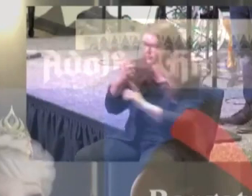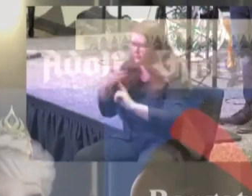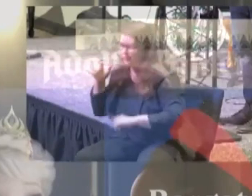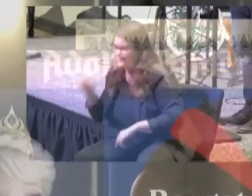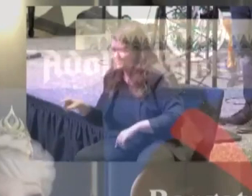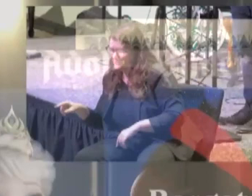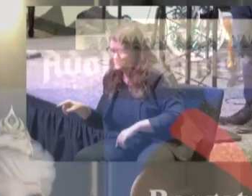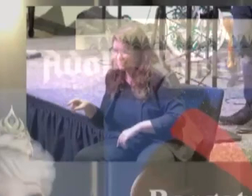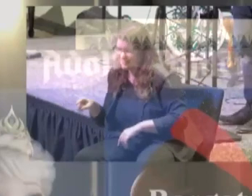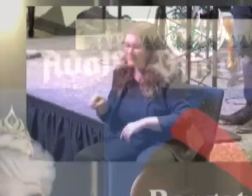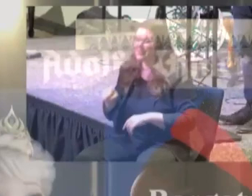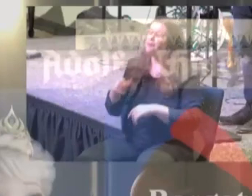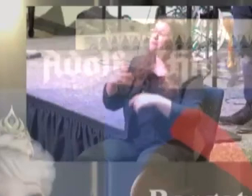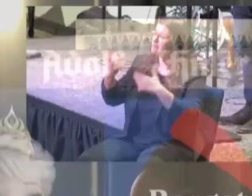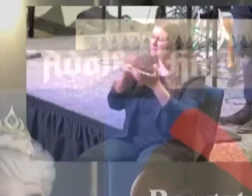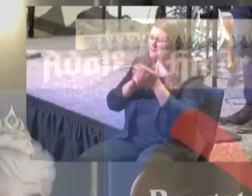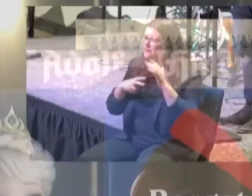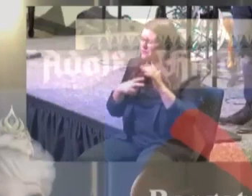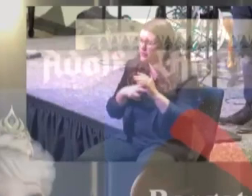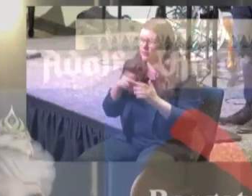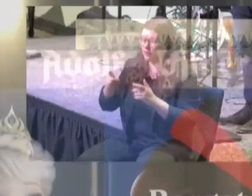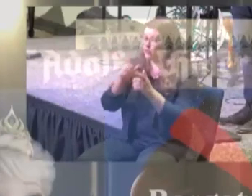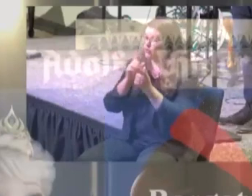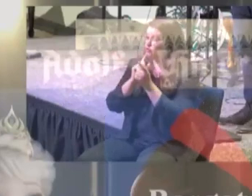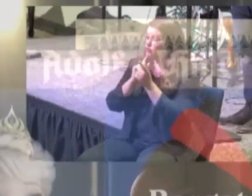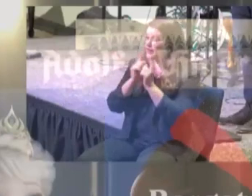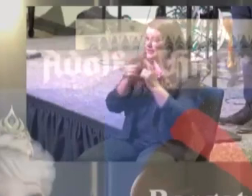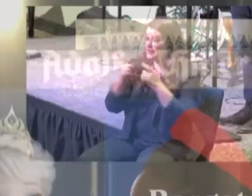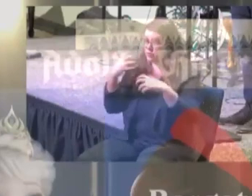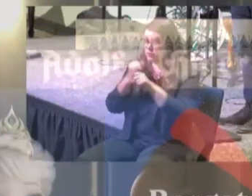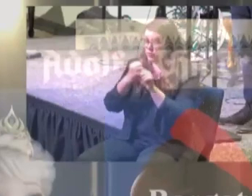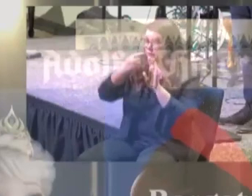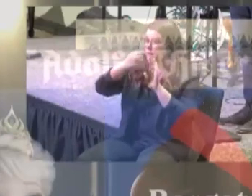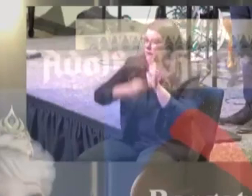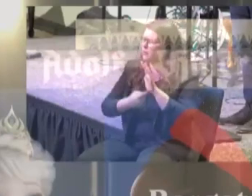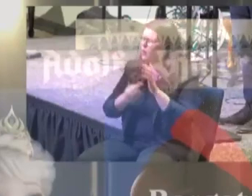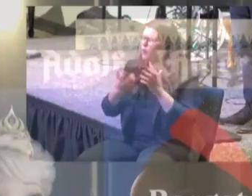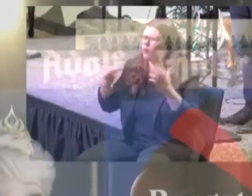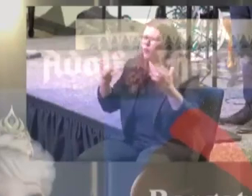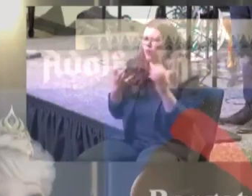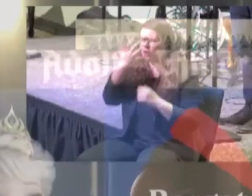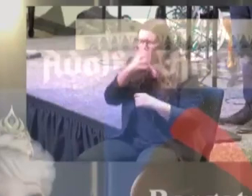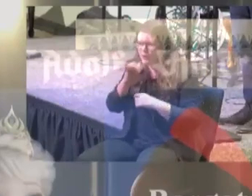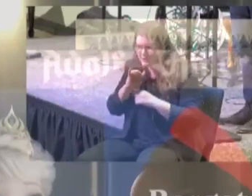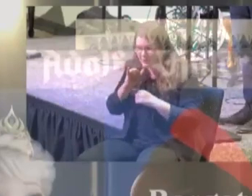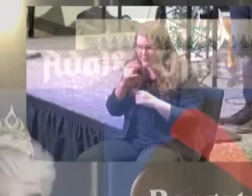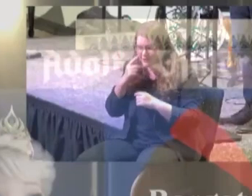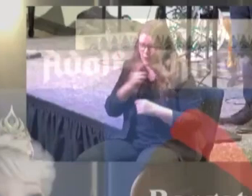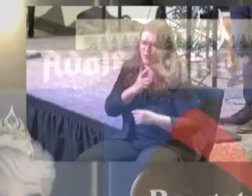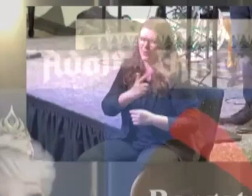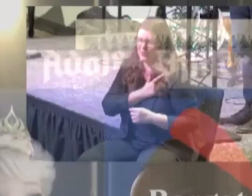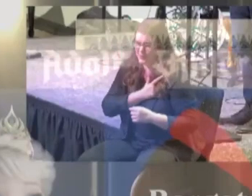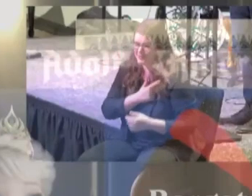what various creative kinds of translation brief are loyal to the source text.